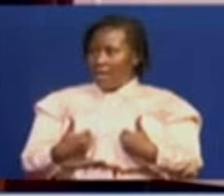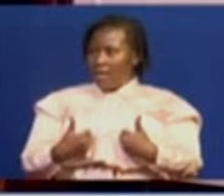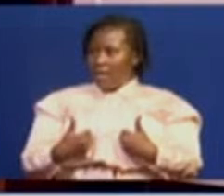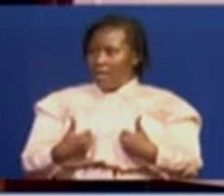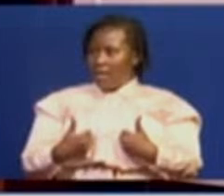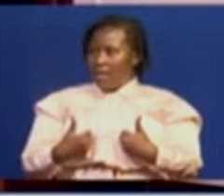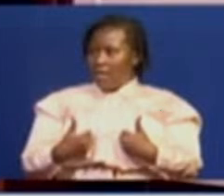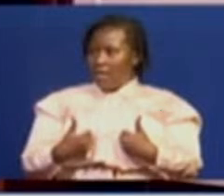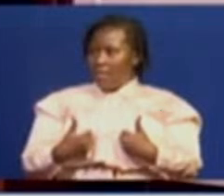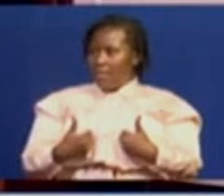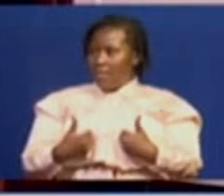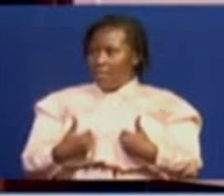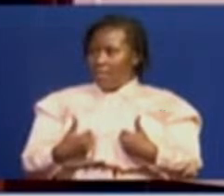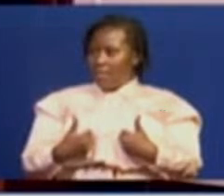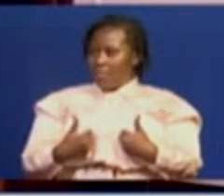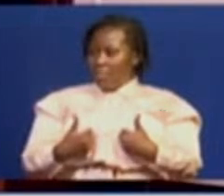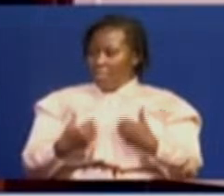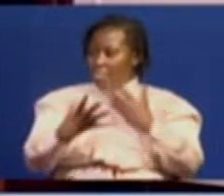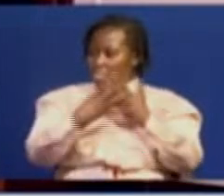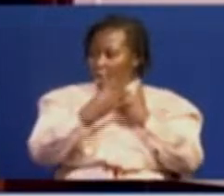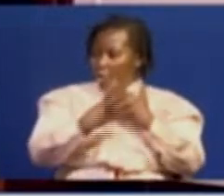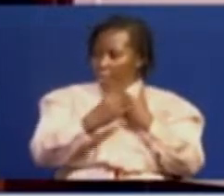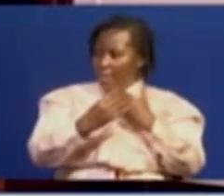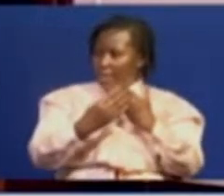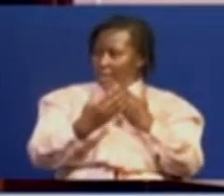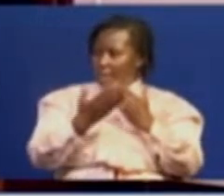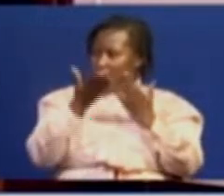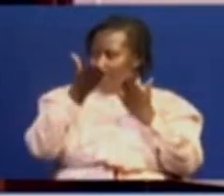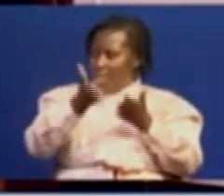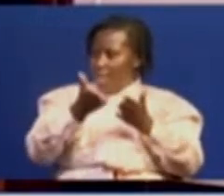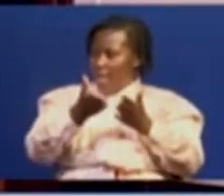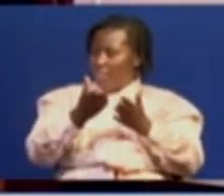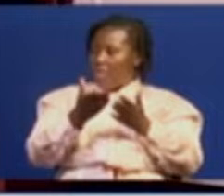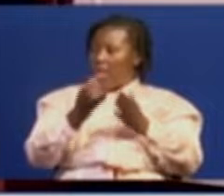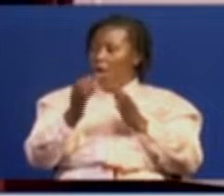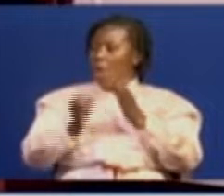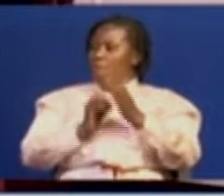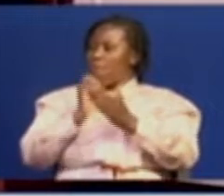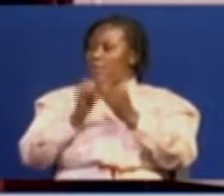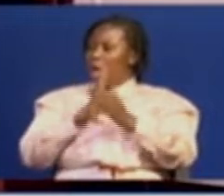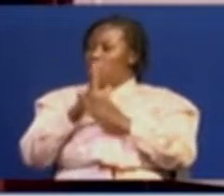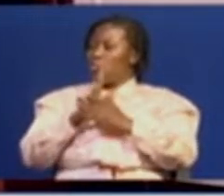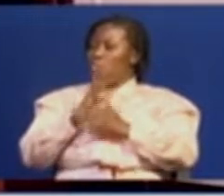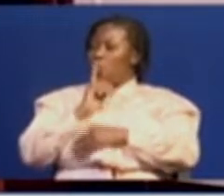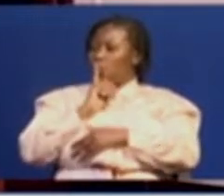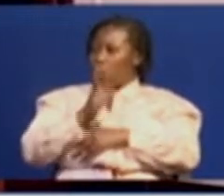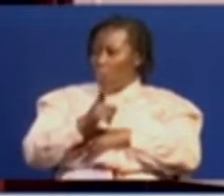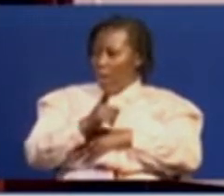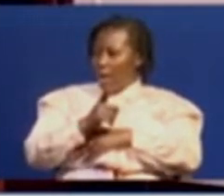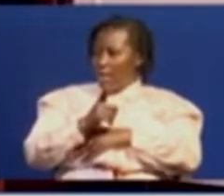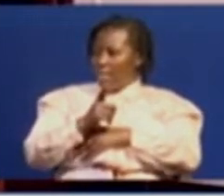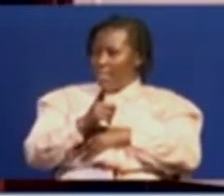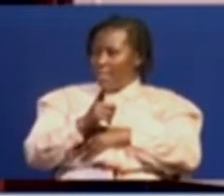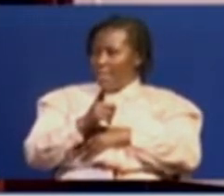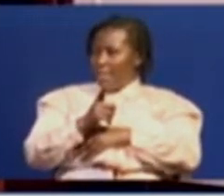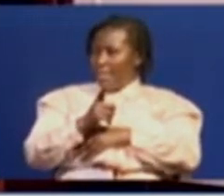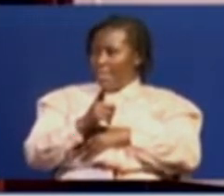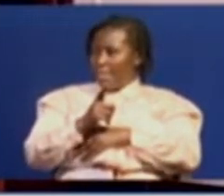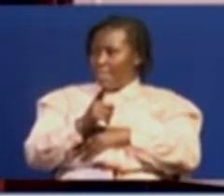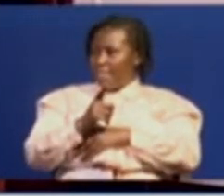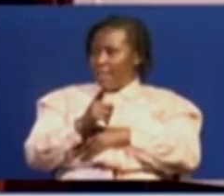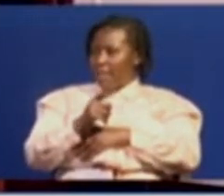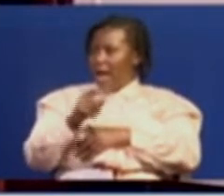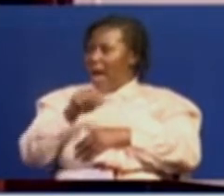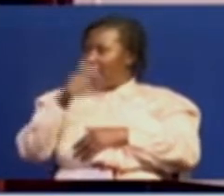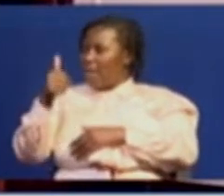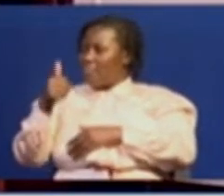I would wish the extract is played. Then my video is played to ascertain that the extract